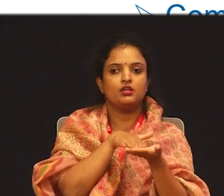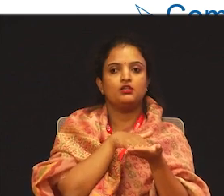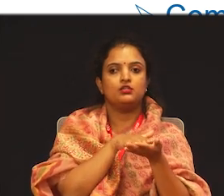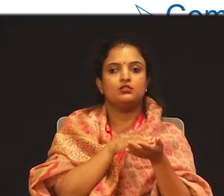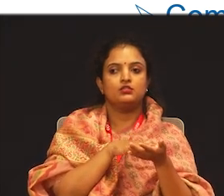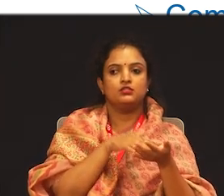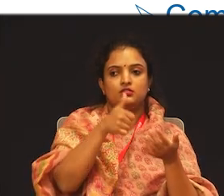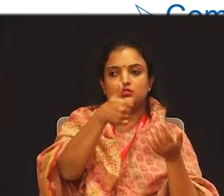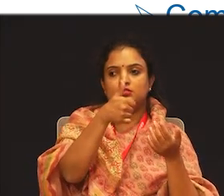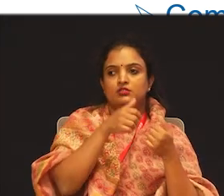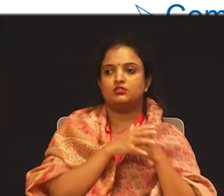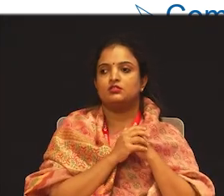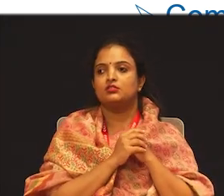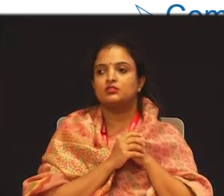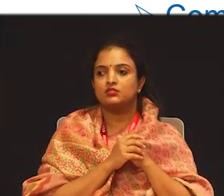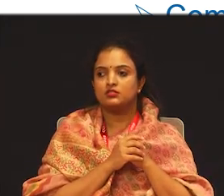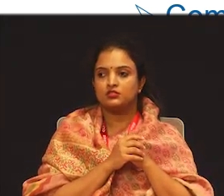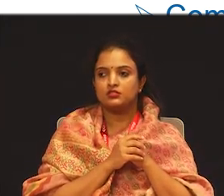Thumbs up.